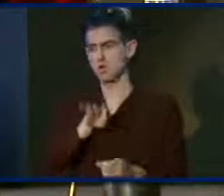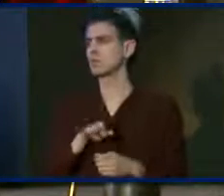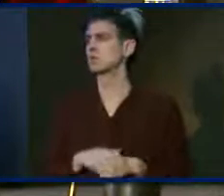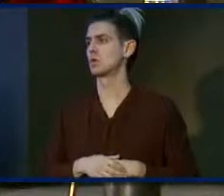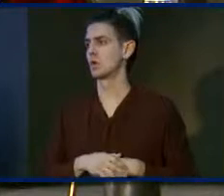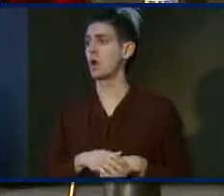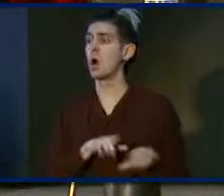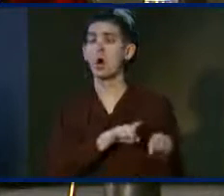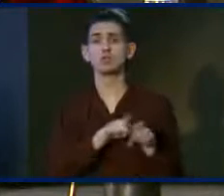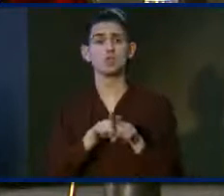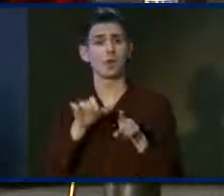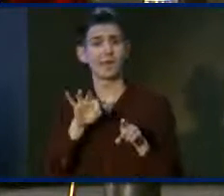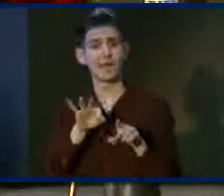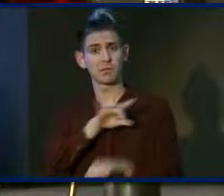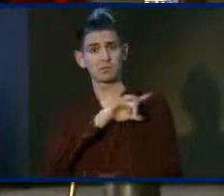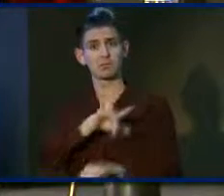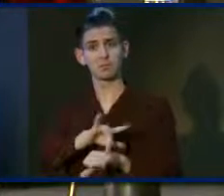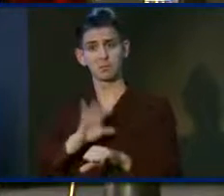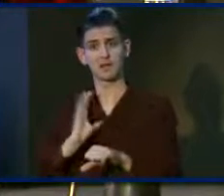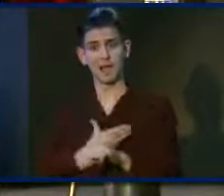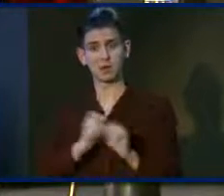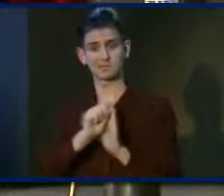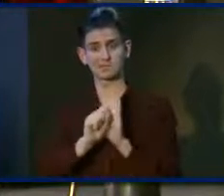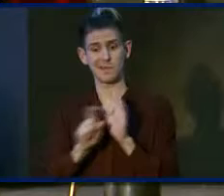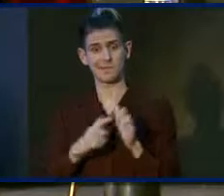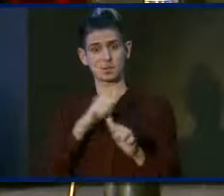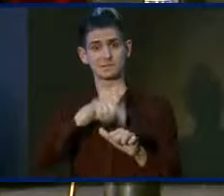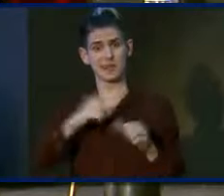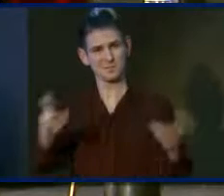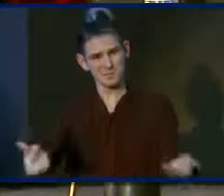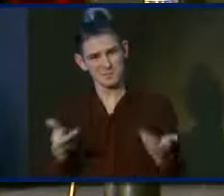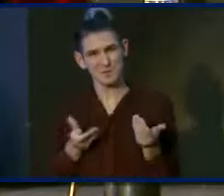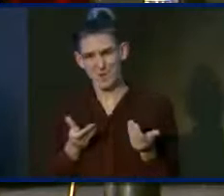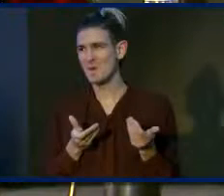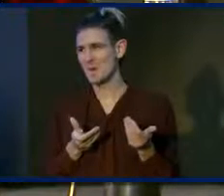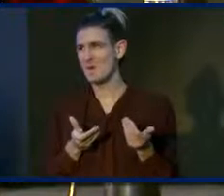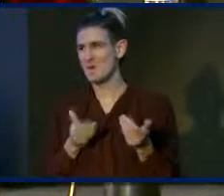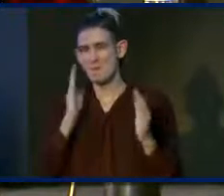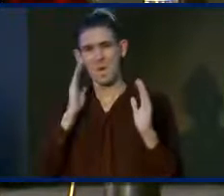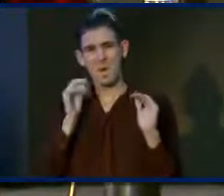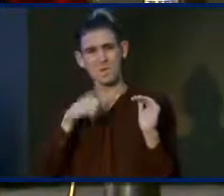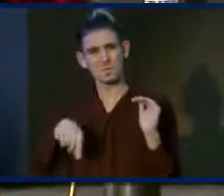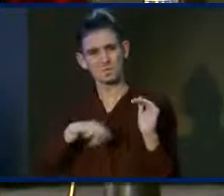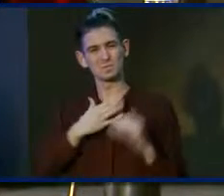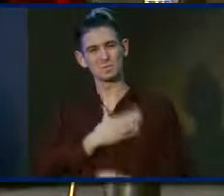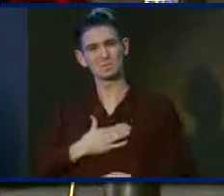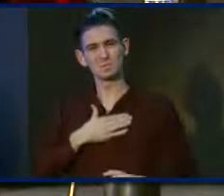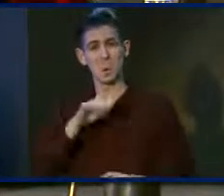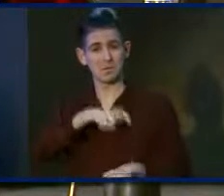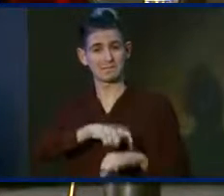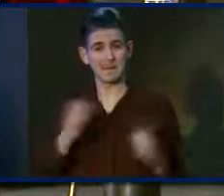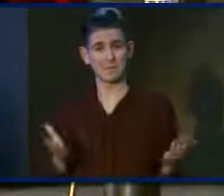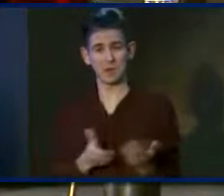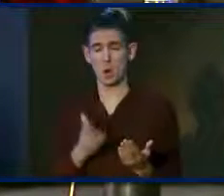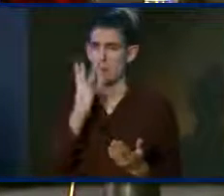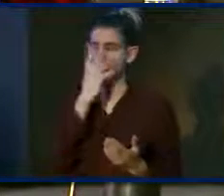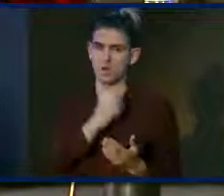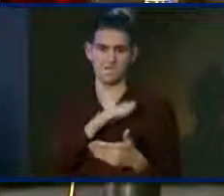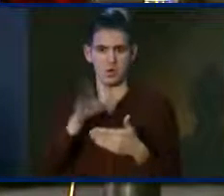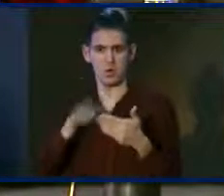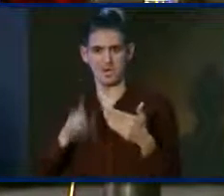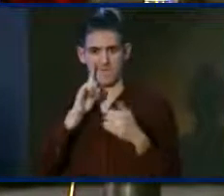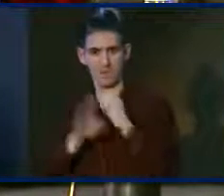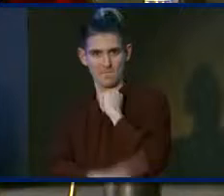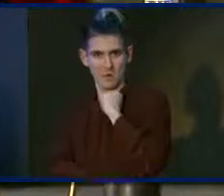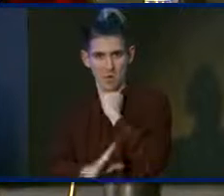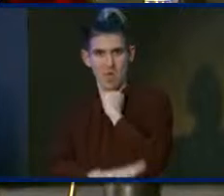of you enjoy our mountain communities and opportunities to recreate during what will be a beautiful fall weekend. I think we're expecting weather in the